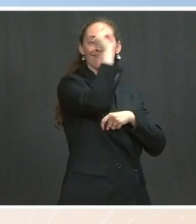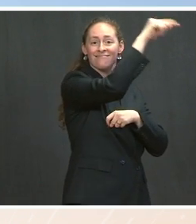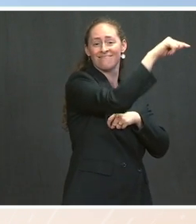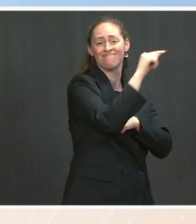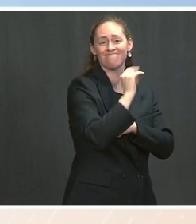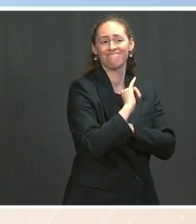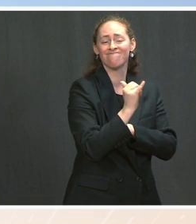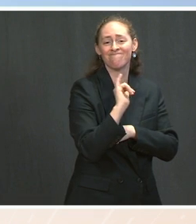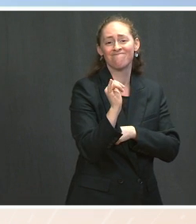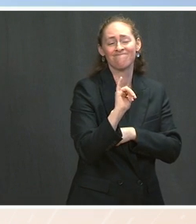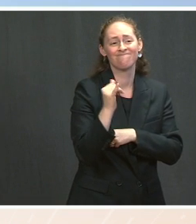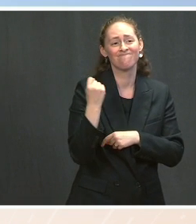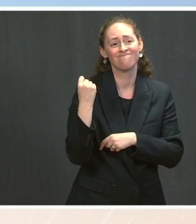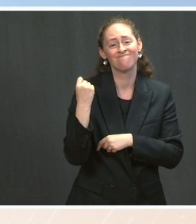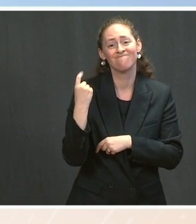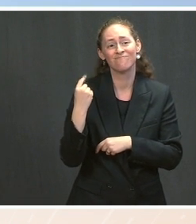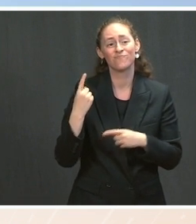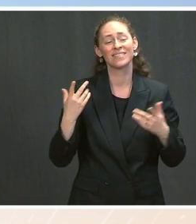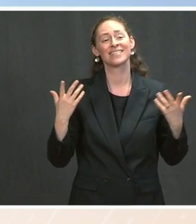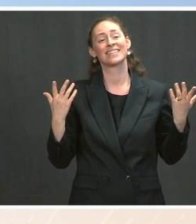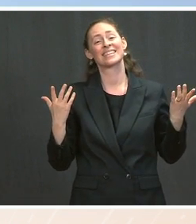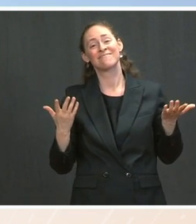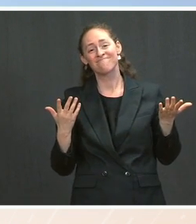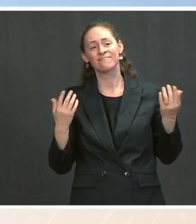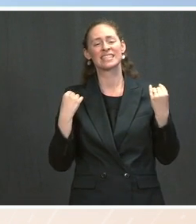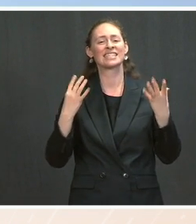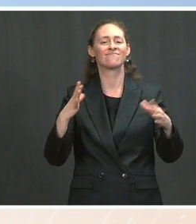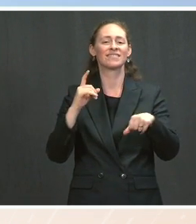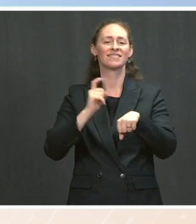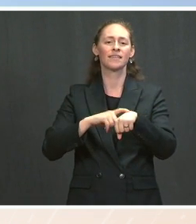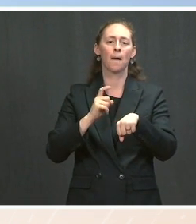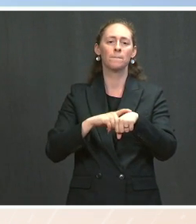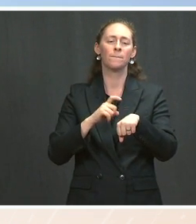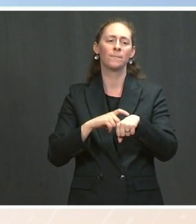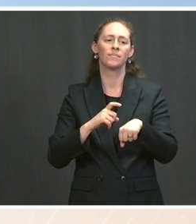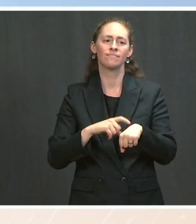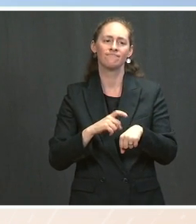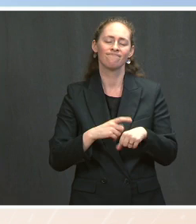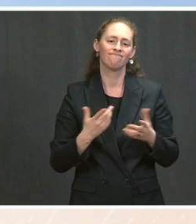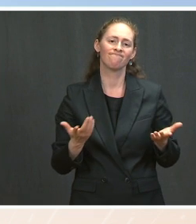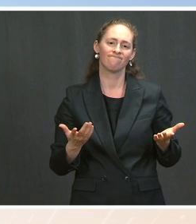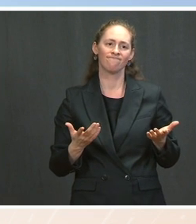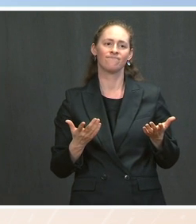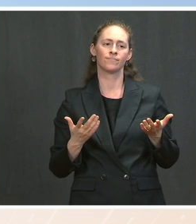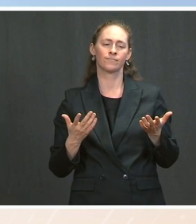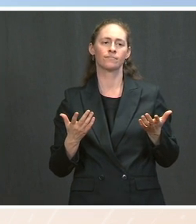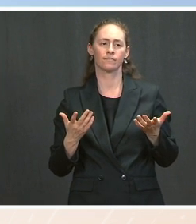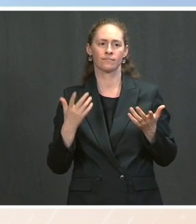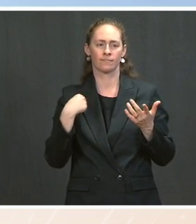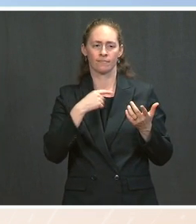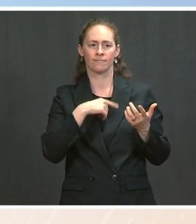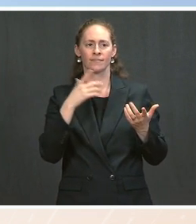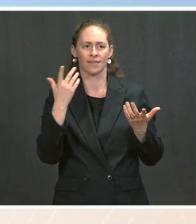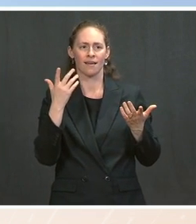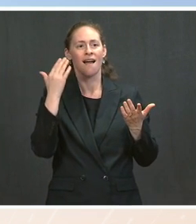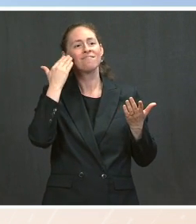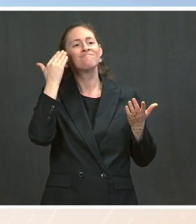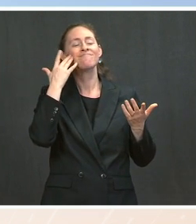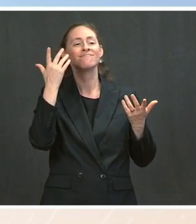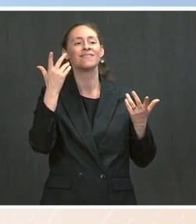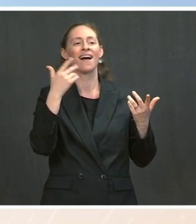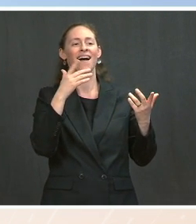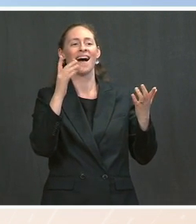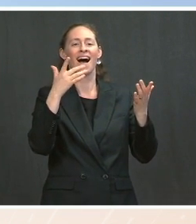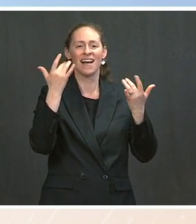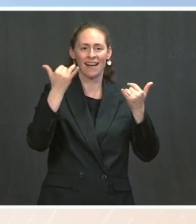People, that's part of returning to normal and part of what will make people feel good about the efforts to fight the pandemic. But